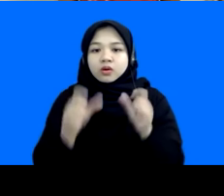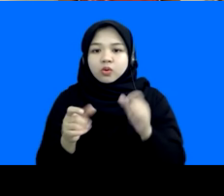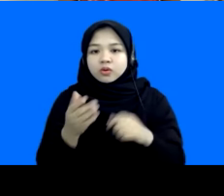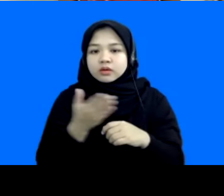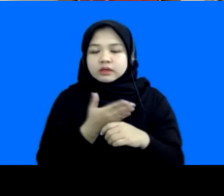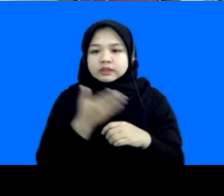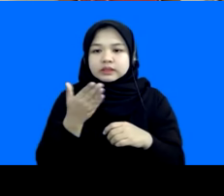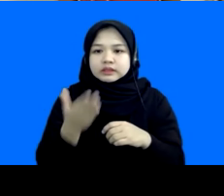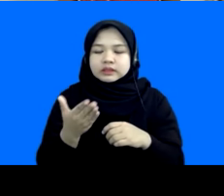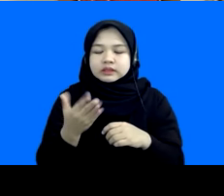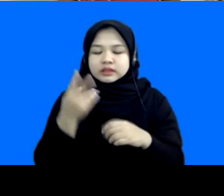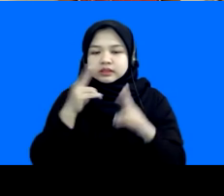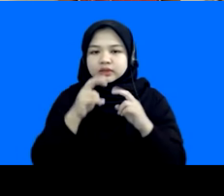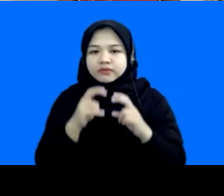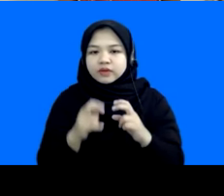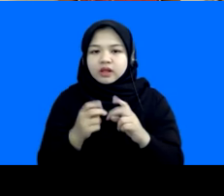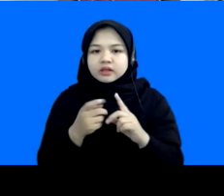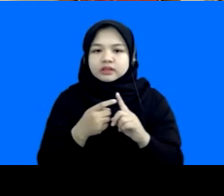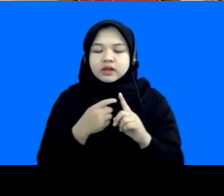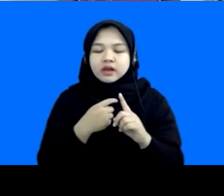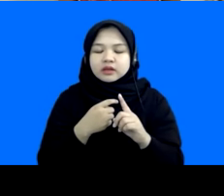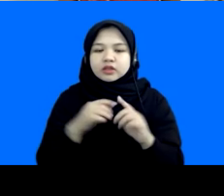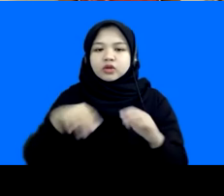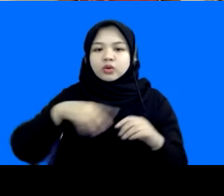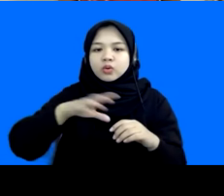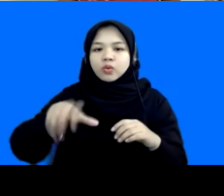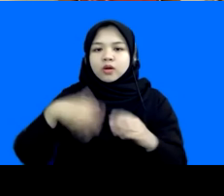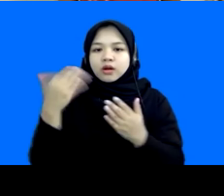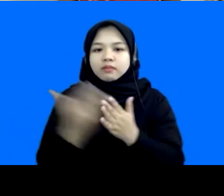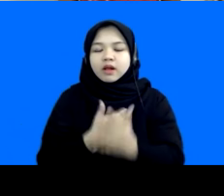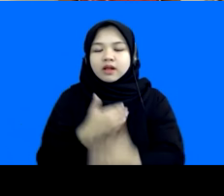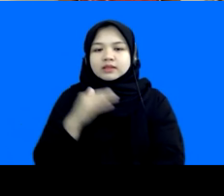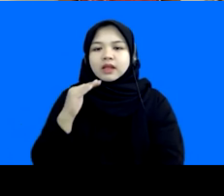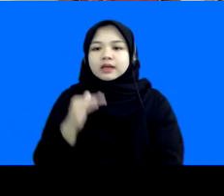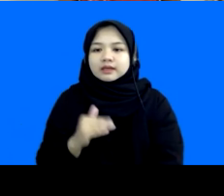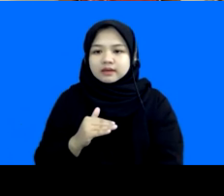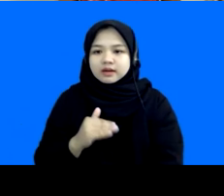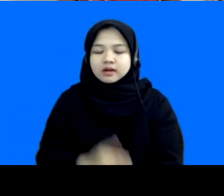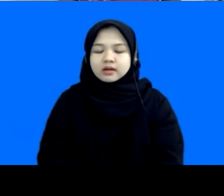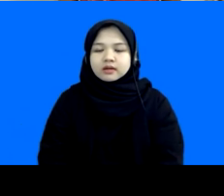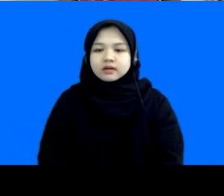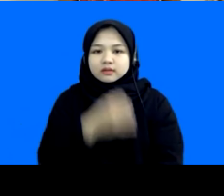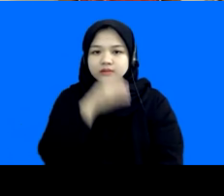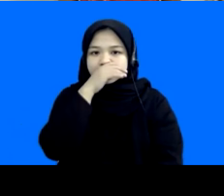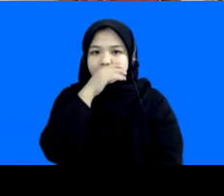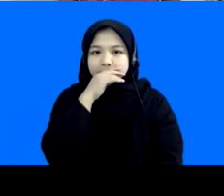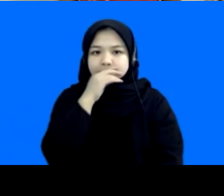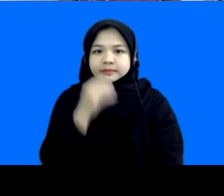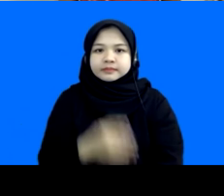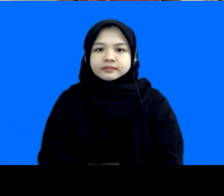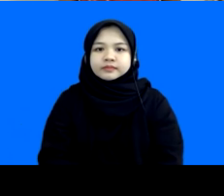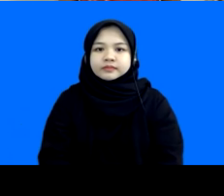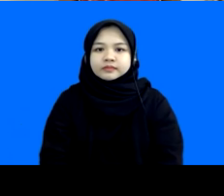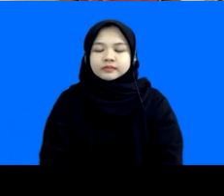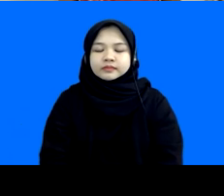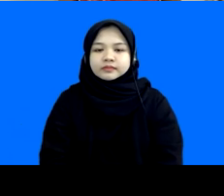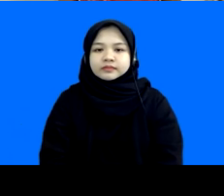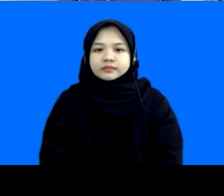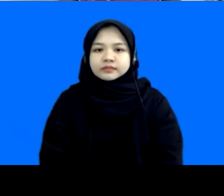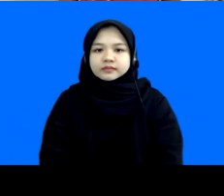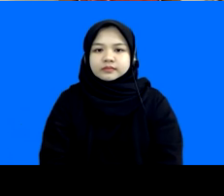low-income families, because with such high home ownerships, it only speaks to their income levels if they cannot